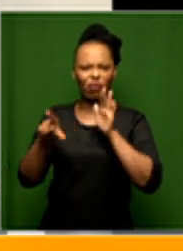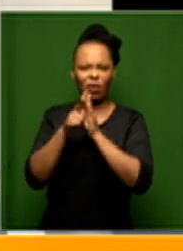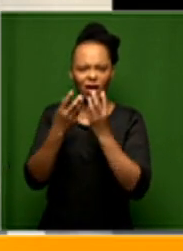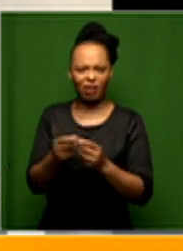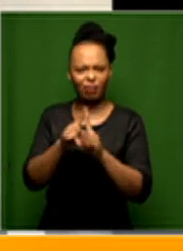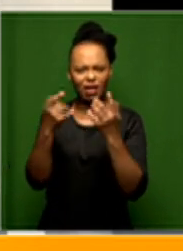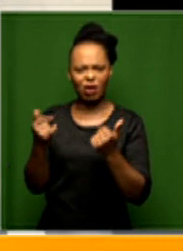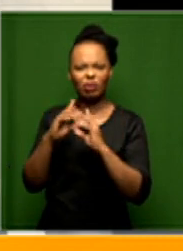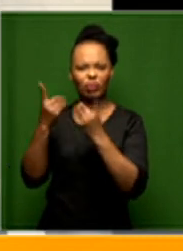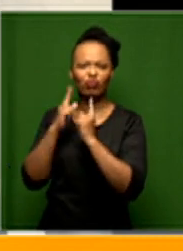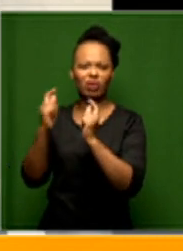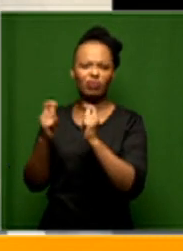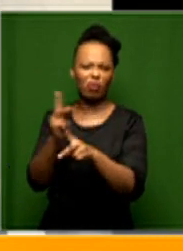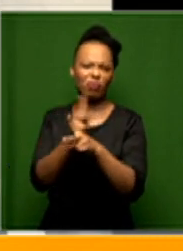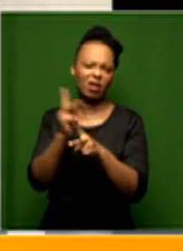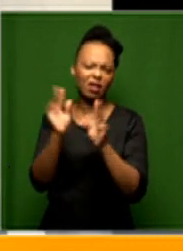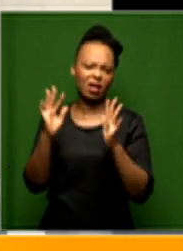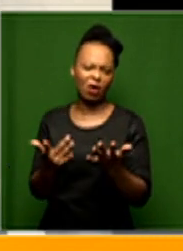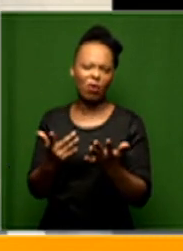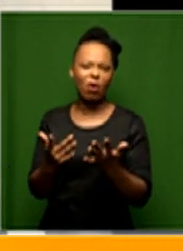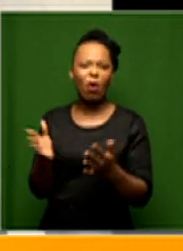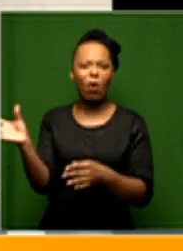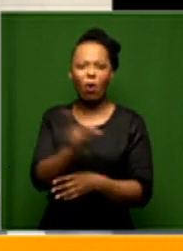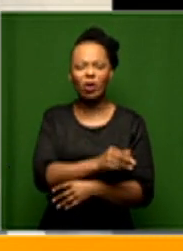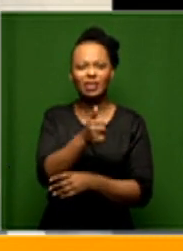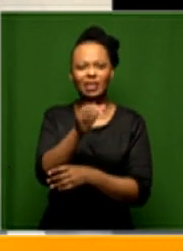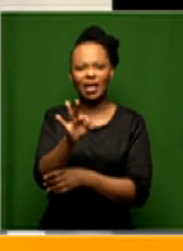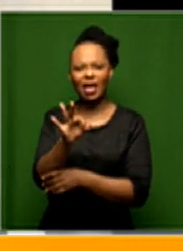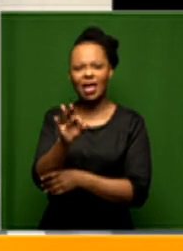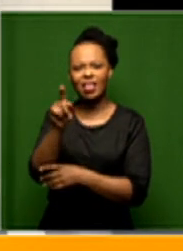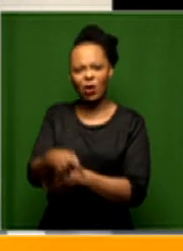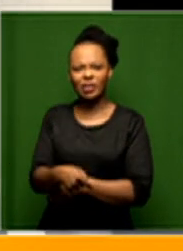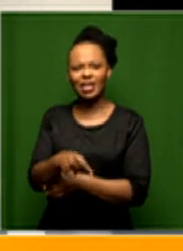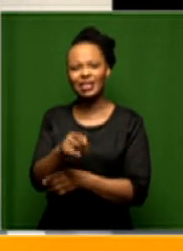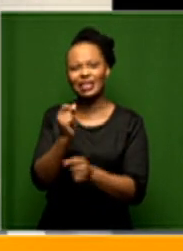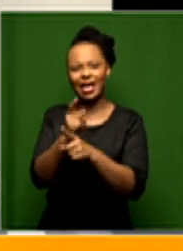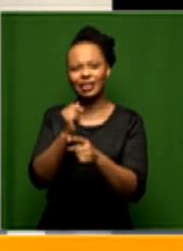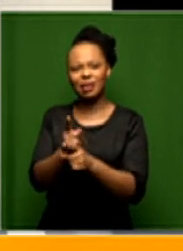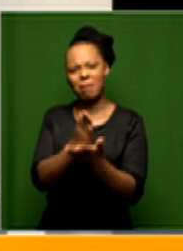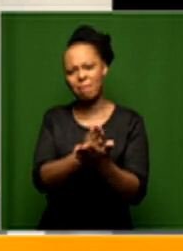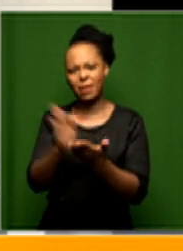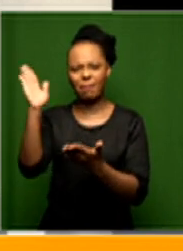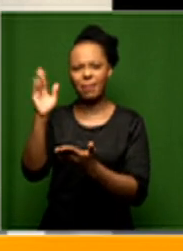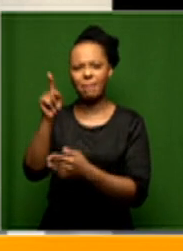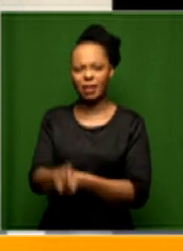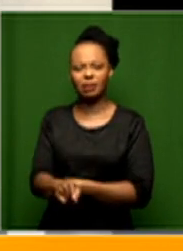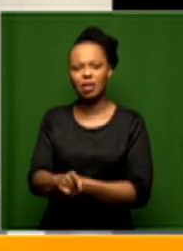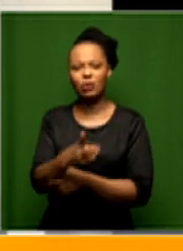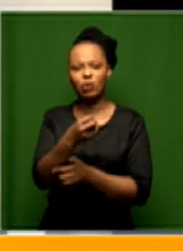Transport planning on taking more than 63,000 taxis off the road by 2024 without causing